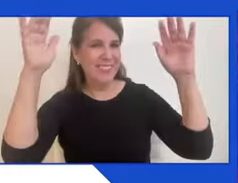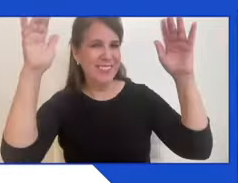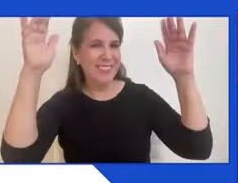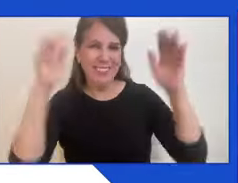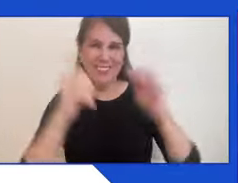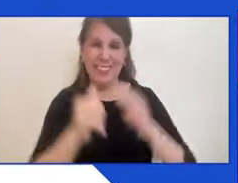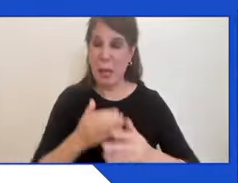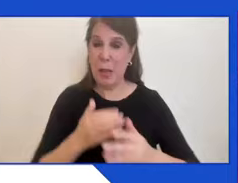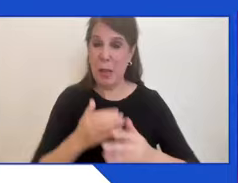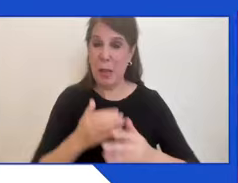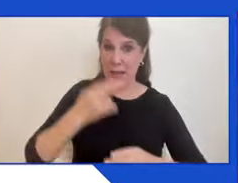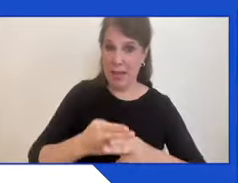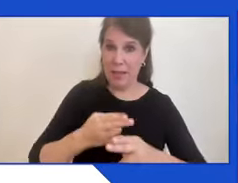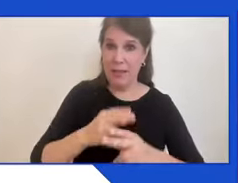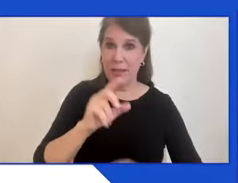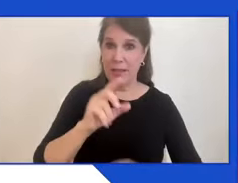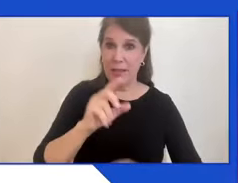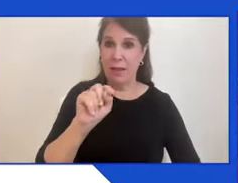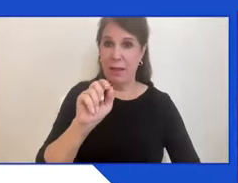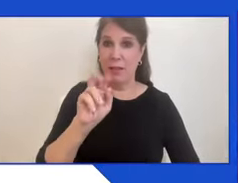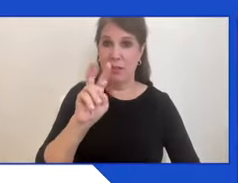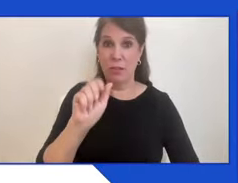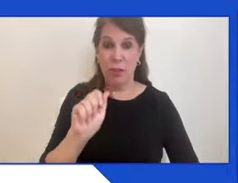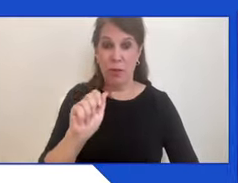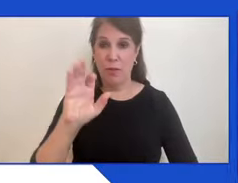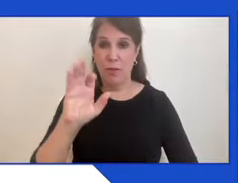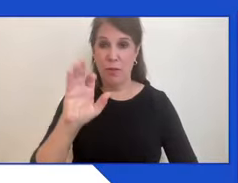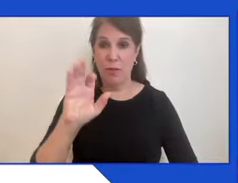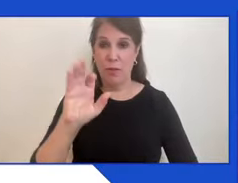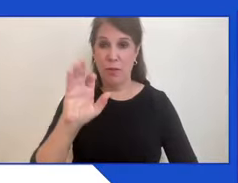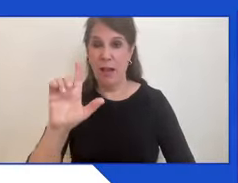my name is Tova Felchu.